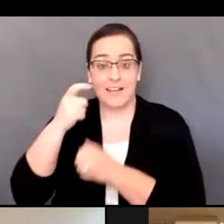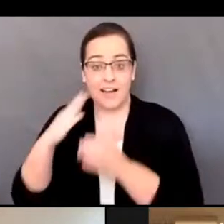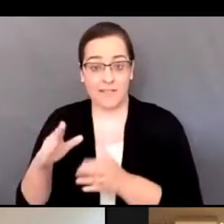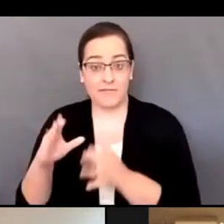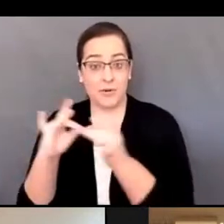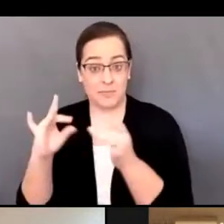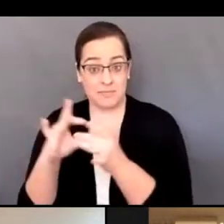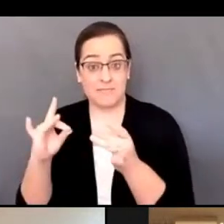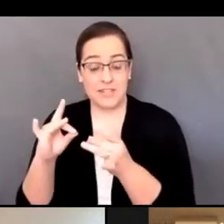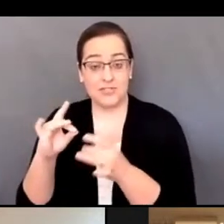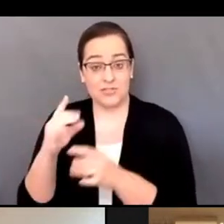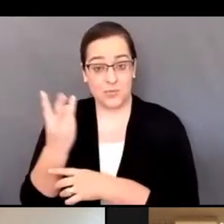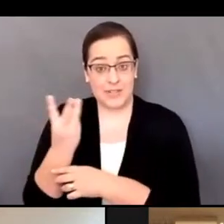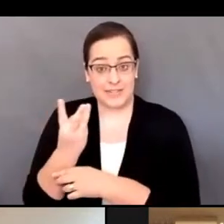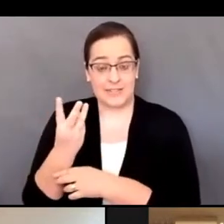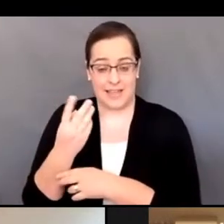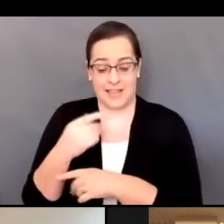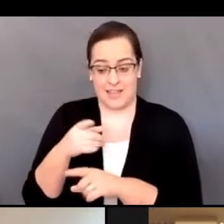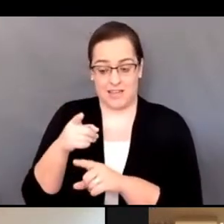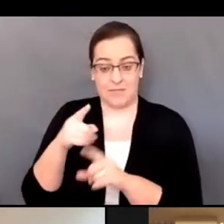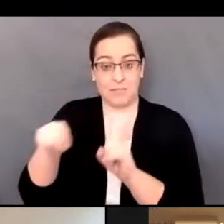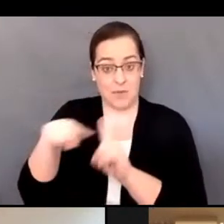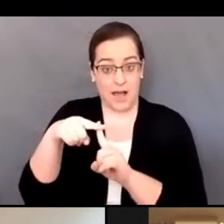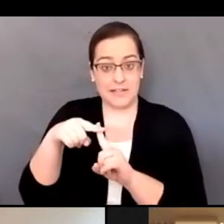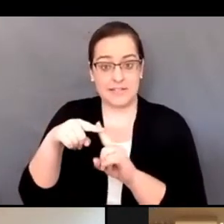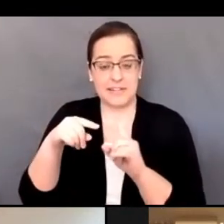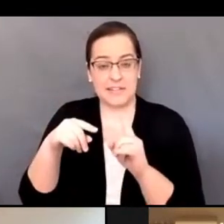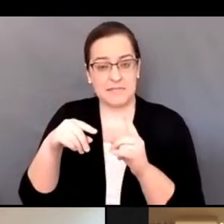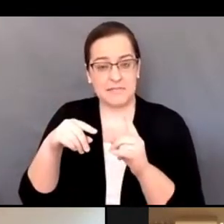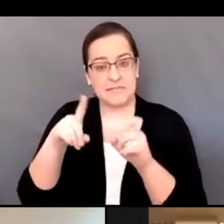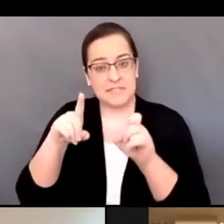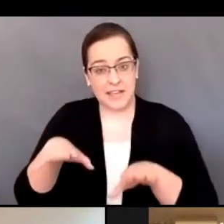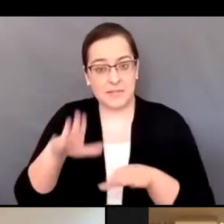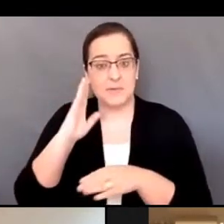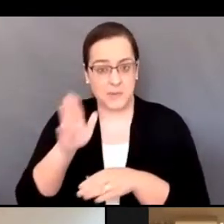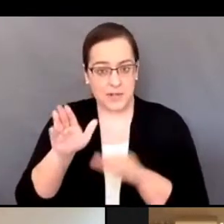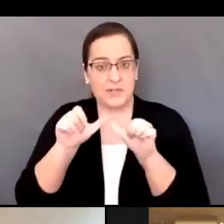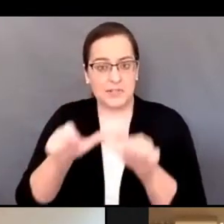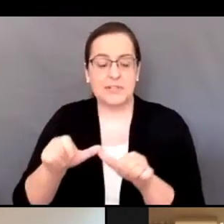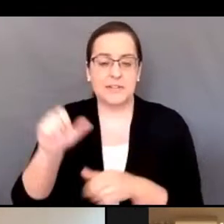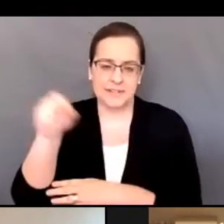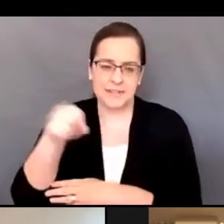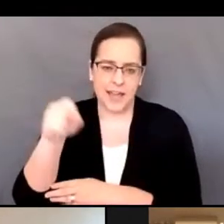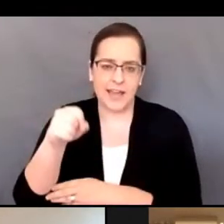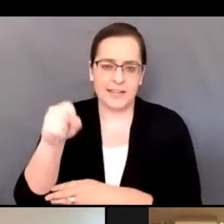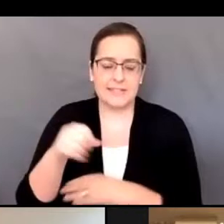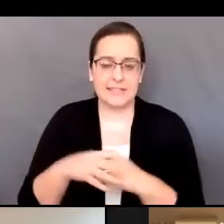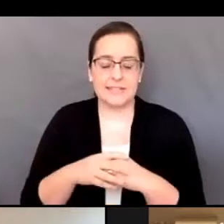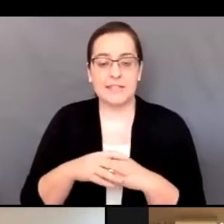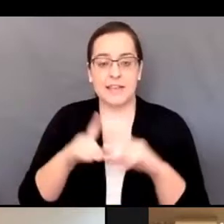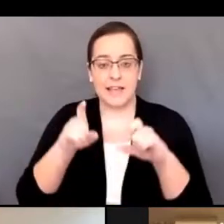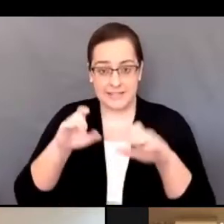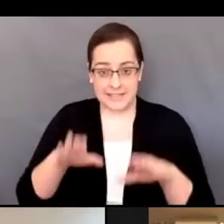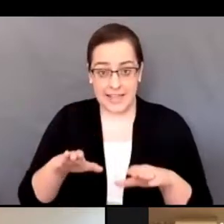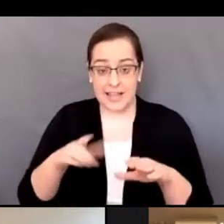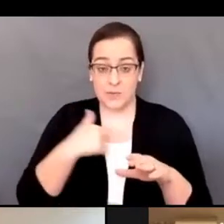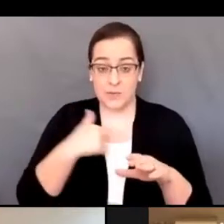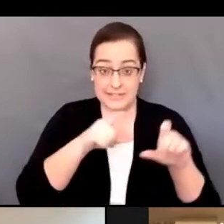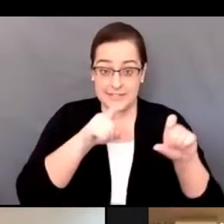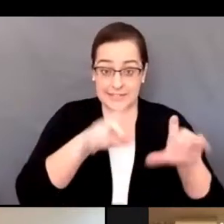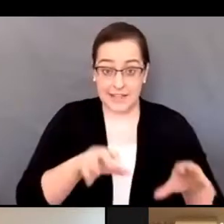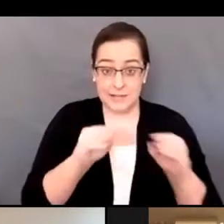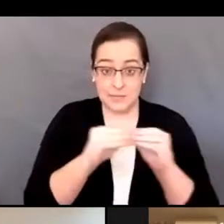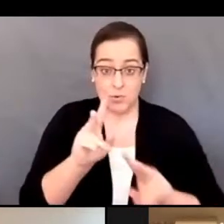test numbers is definitely possible, if not expected. As testing continues to increase at